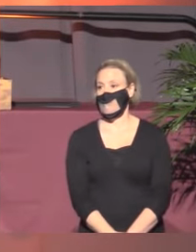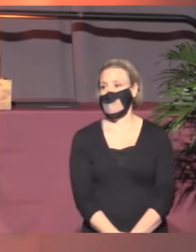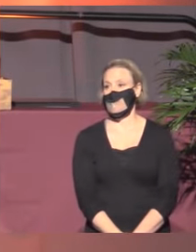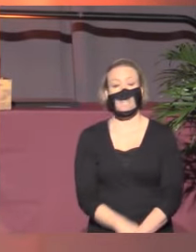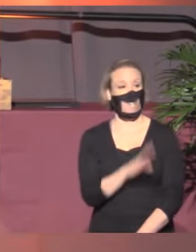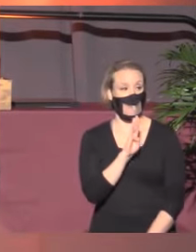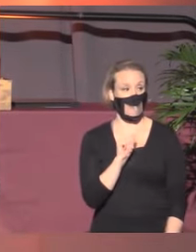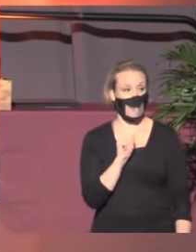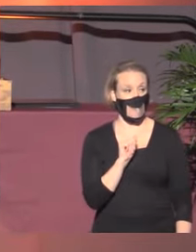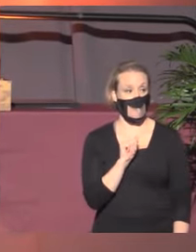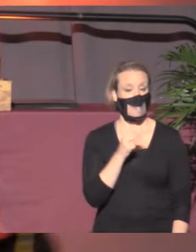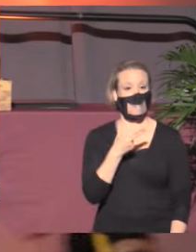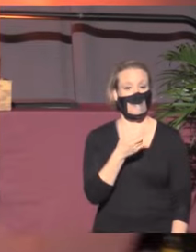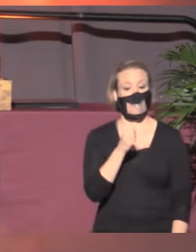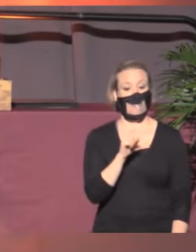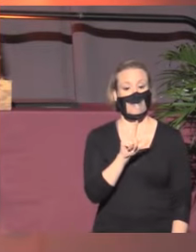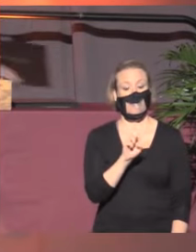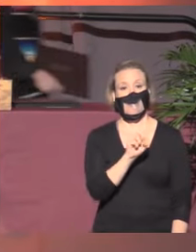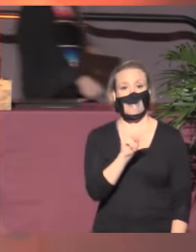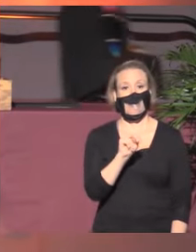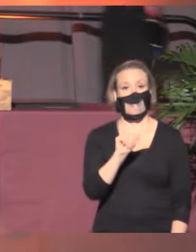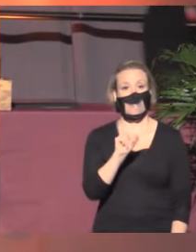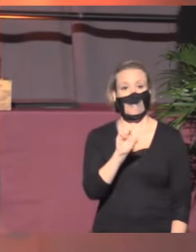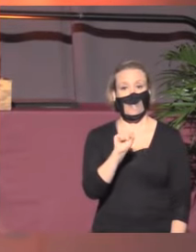Bachelor of Arts, Helen Austin McClay.